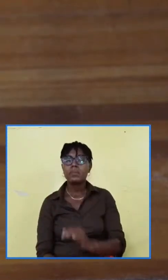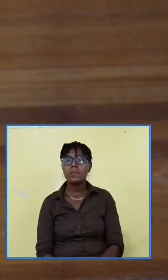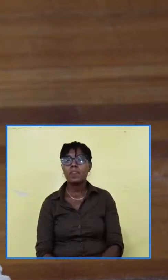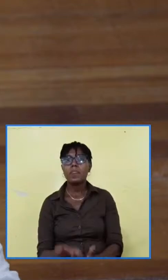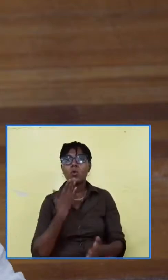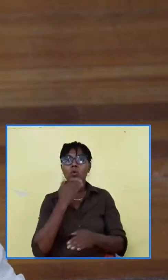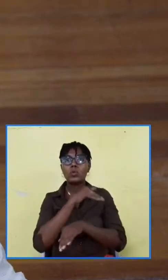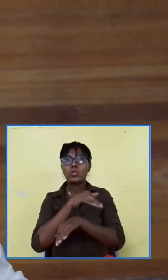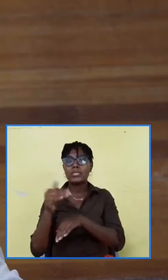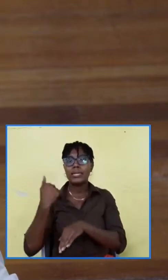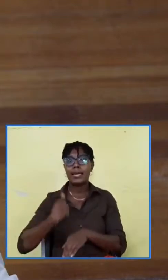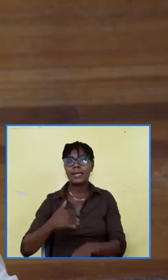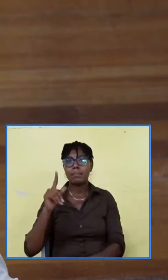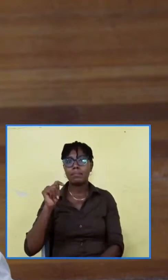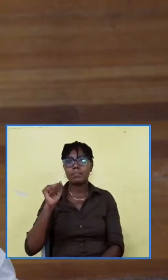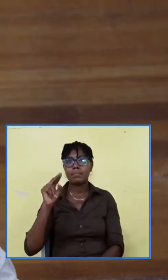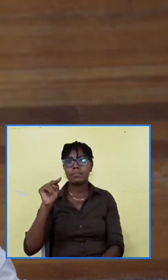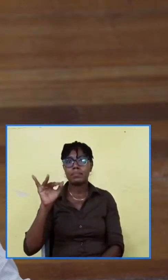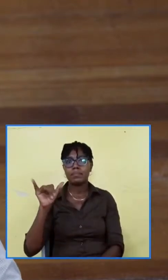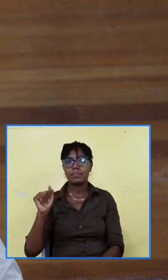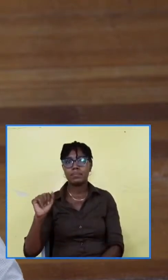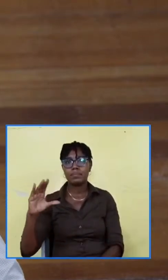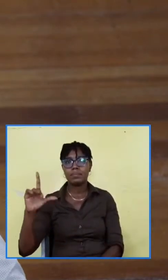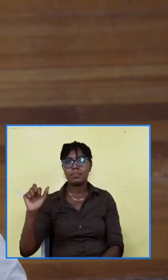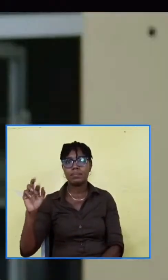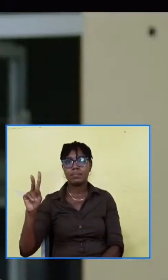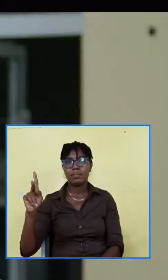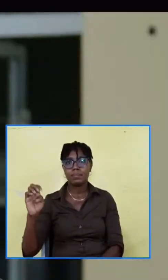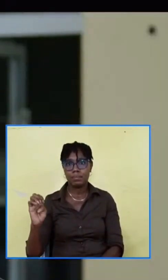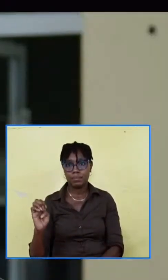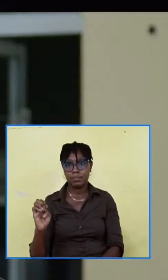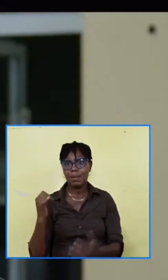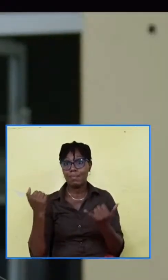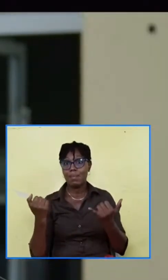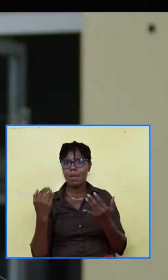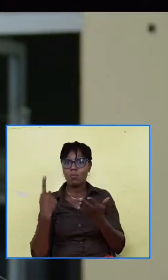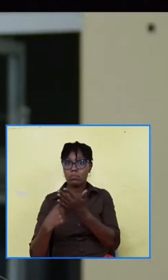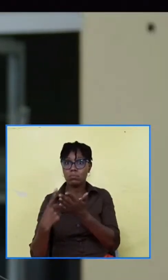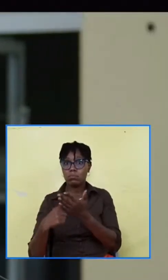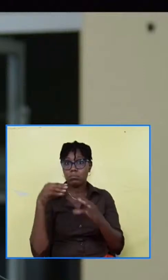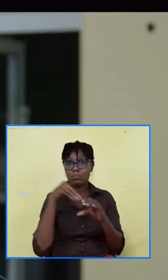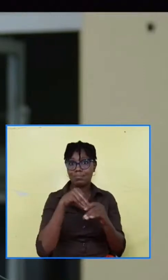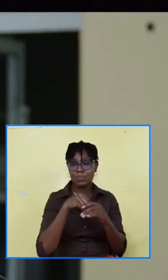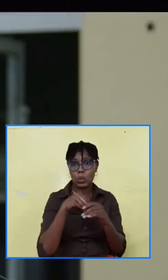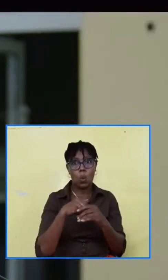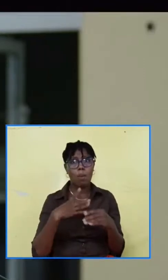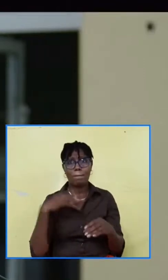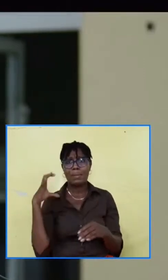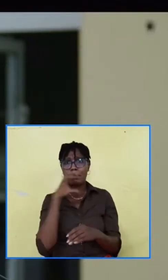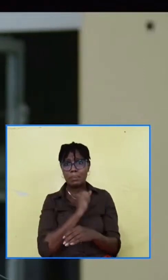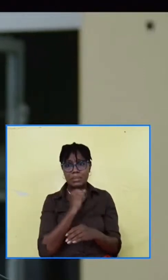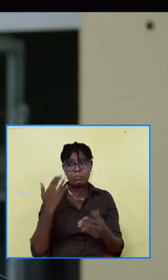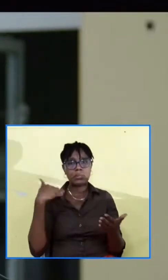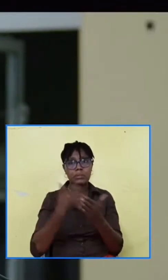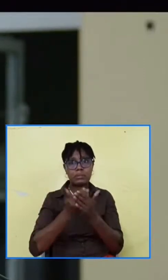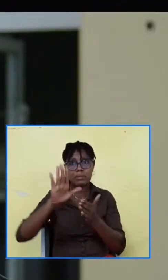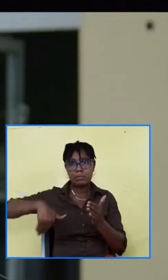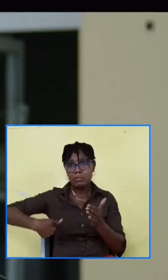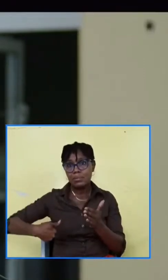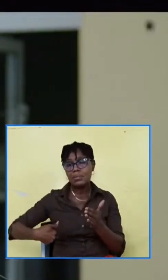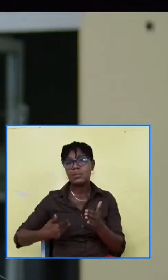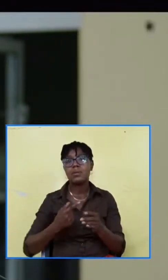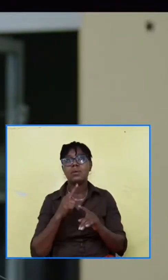Good evening, everyone. My name is Tanya Clark. Now that we're on this topic of investments, I hope I didn't miss this because I was a little late.